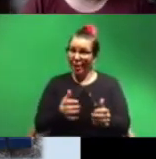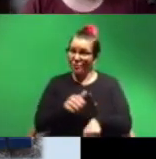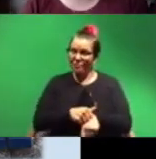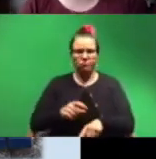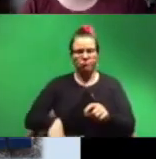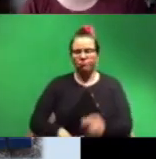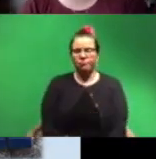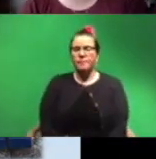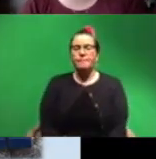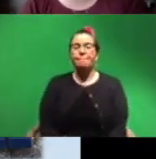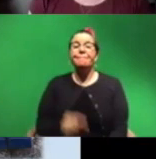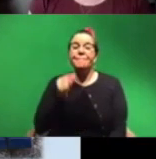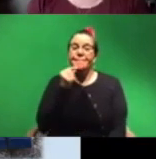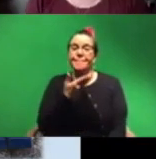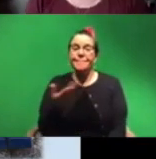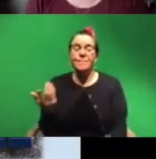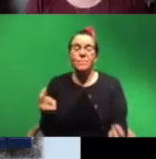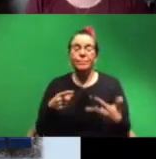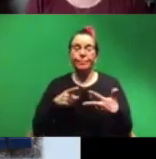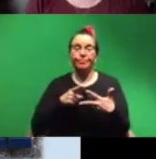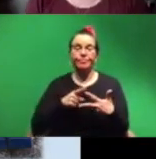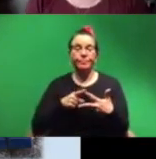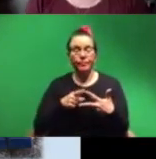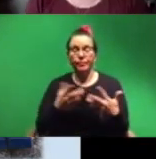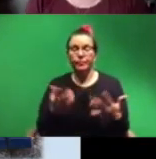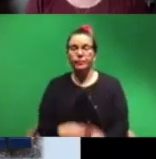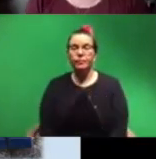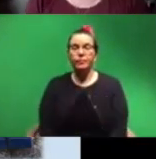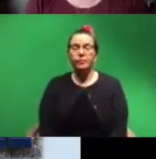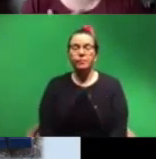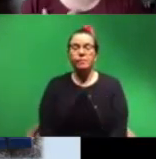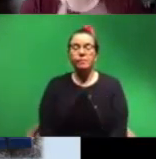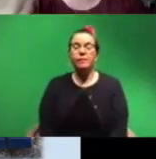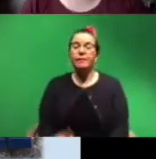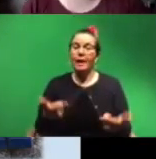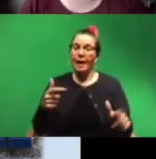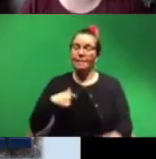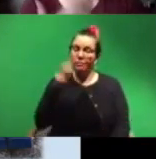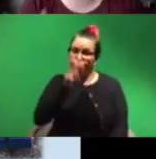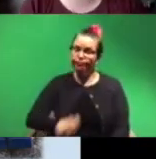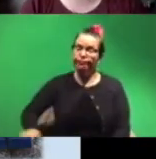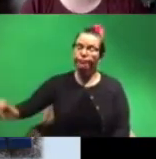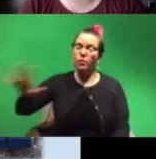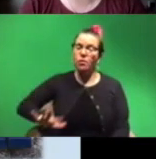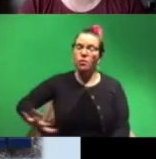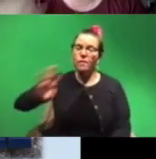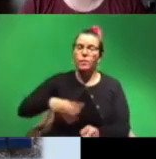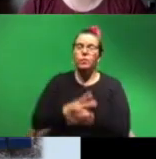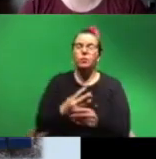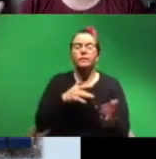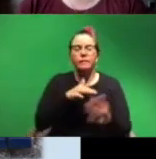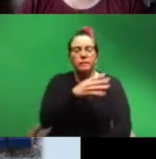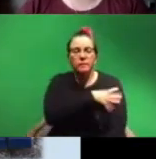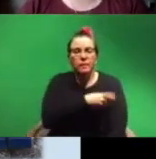other cool thing about rocks, the other reason why rocks are fabulous is because they've allowed me to travel the world. As I mentioned, I've studied in